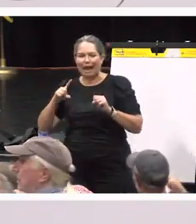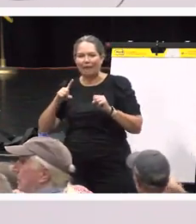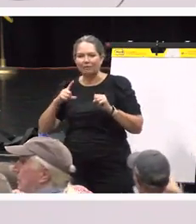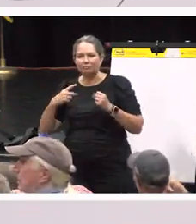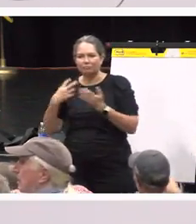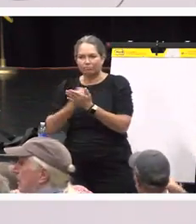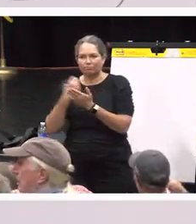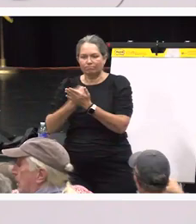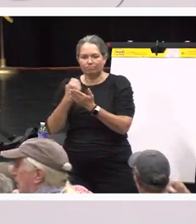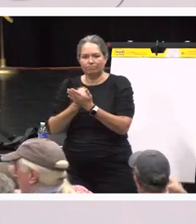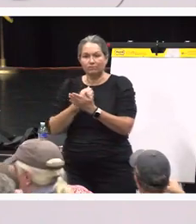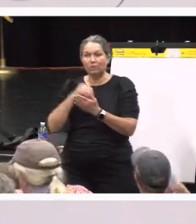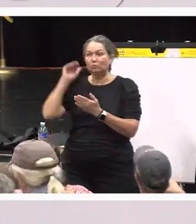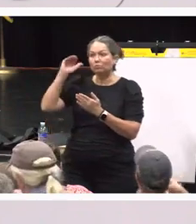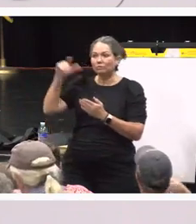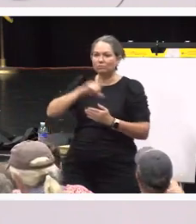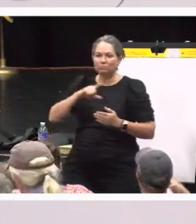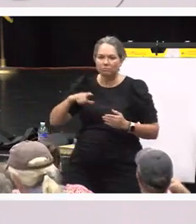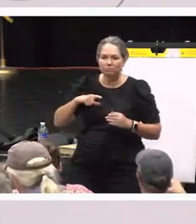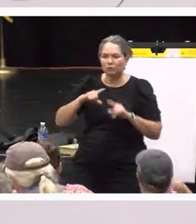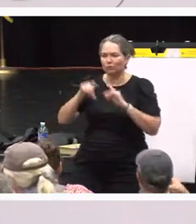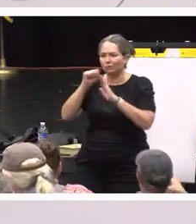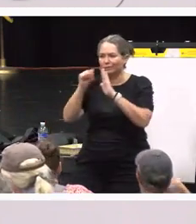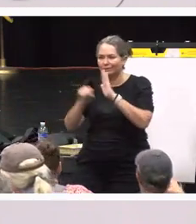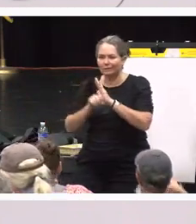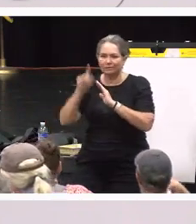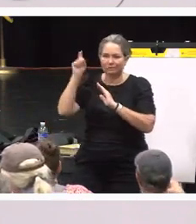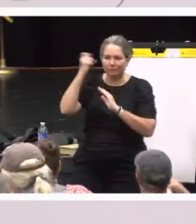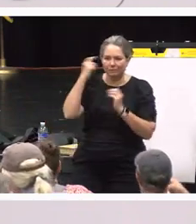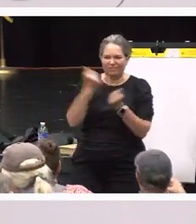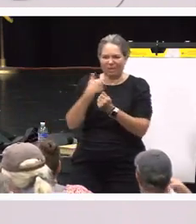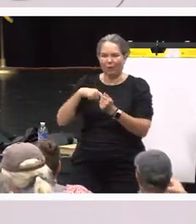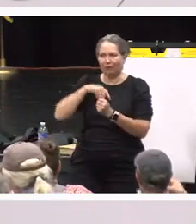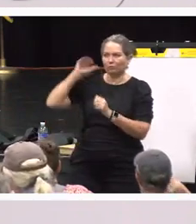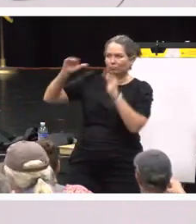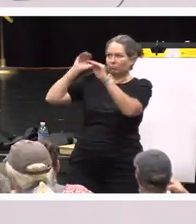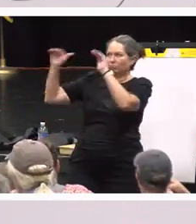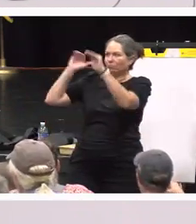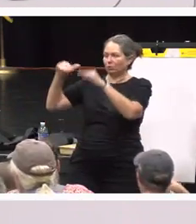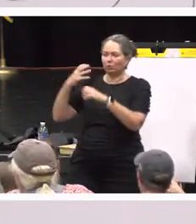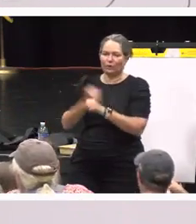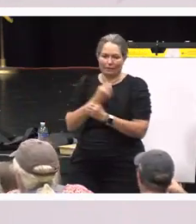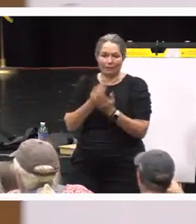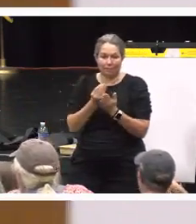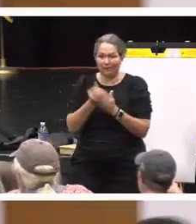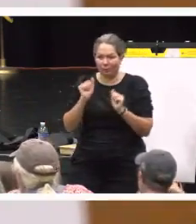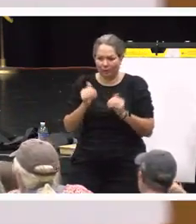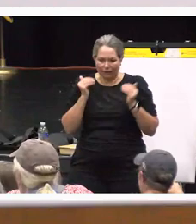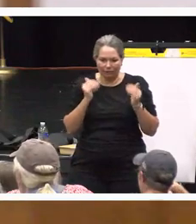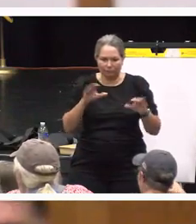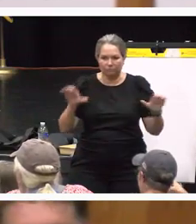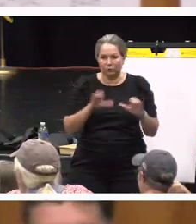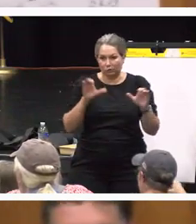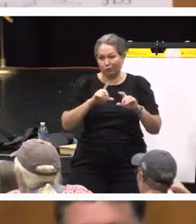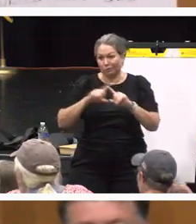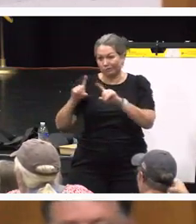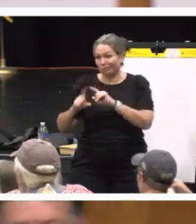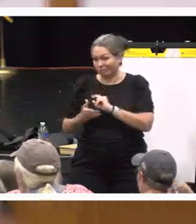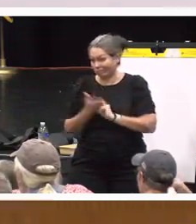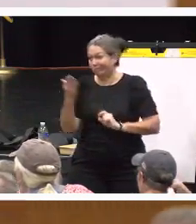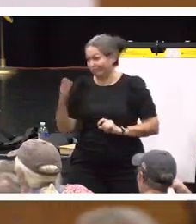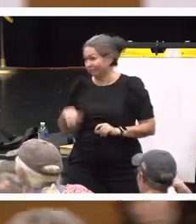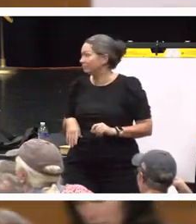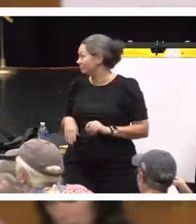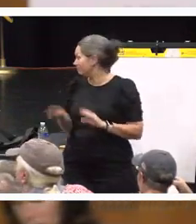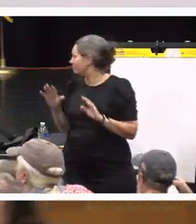to the congressional delegation, to state and federal funders, to get the money to do these ideas. Thanks so much. Okay, so I'm going to let